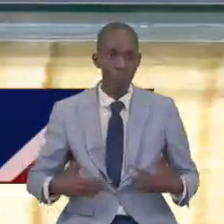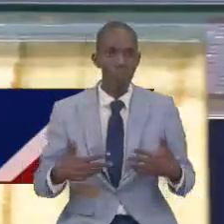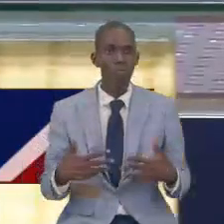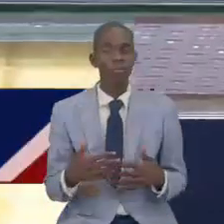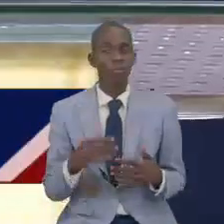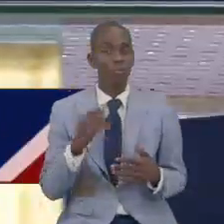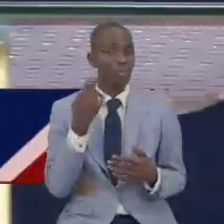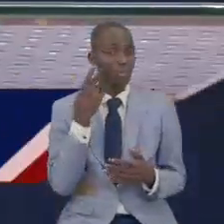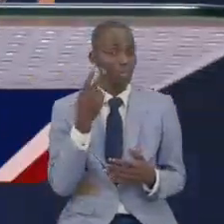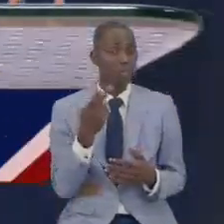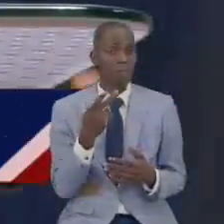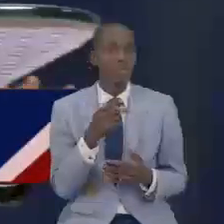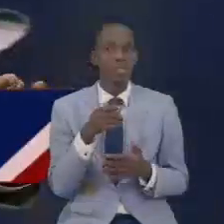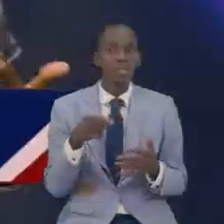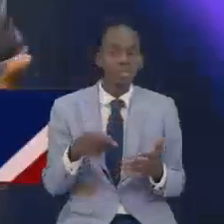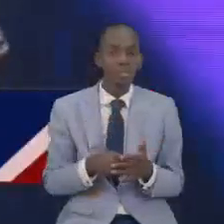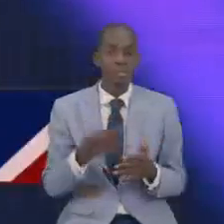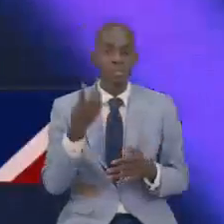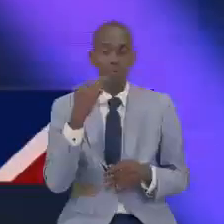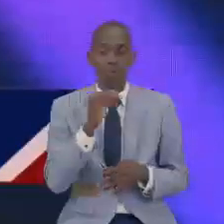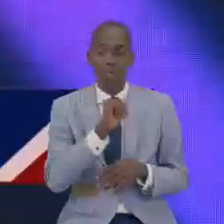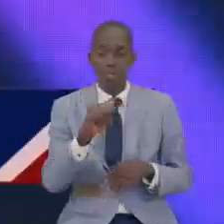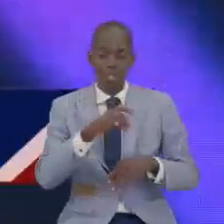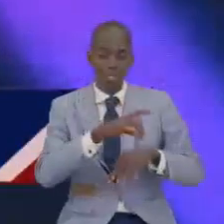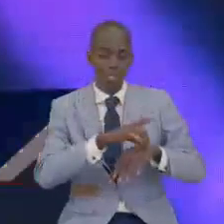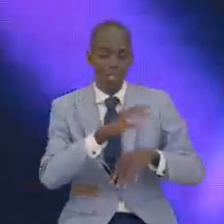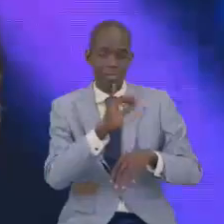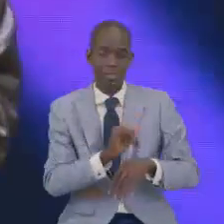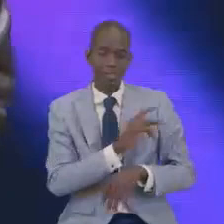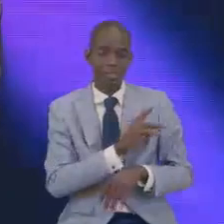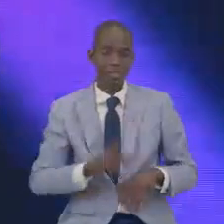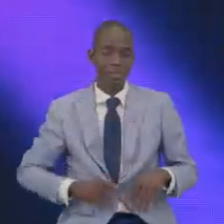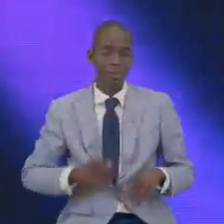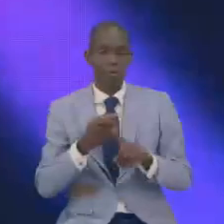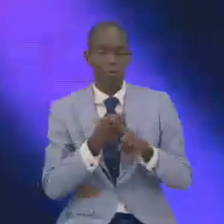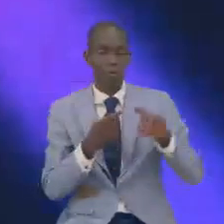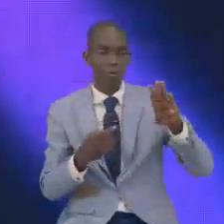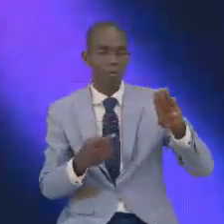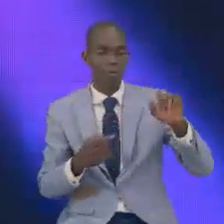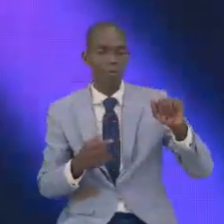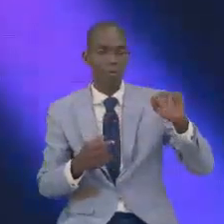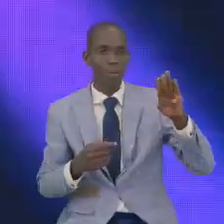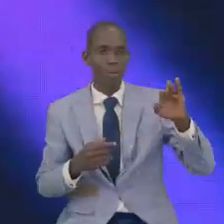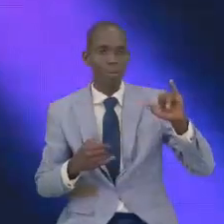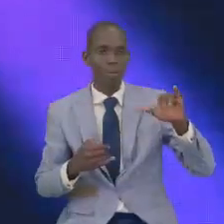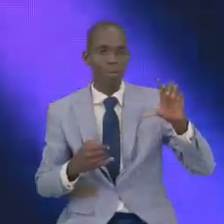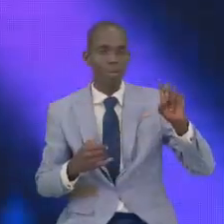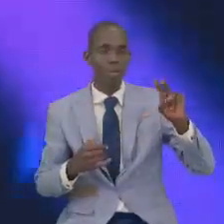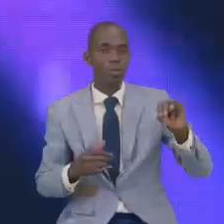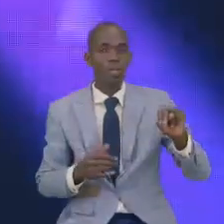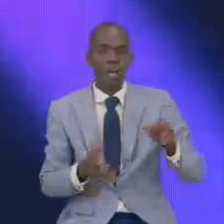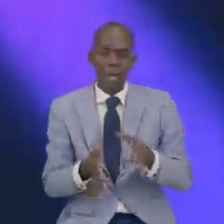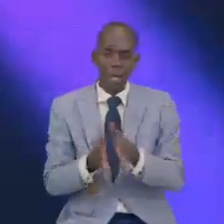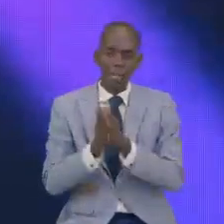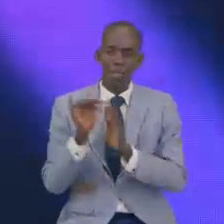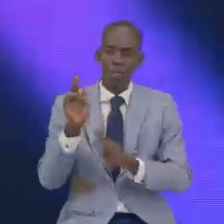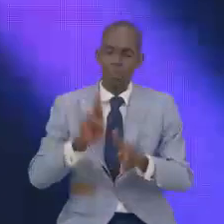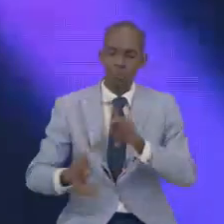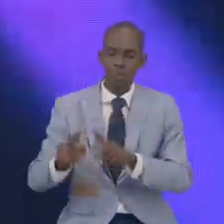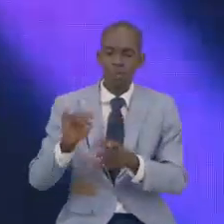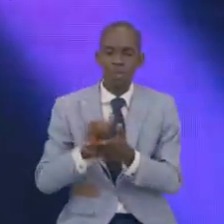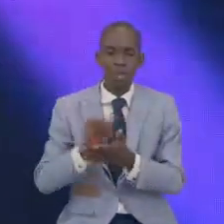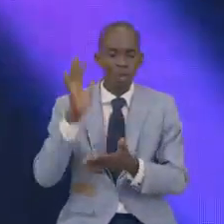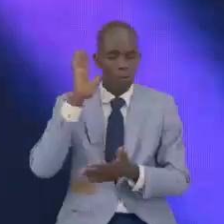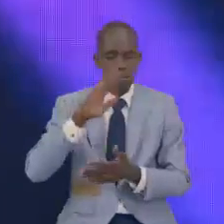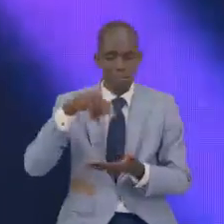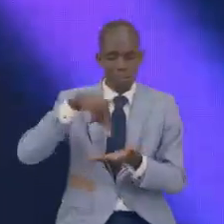this was an earthly king, a Babylonian king, and he was asking for people that will stand before him,